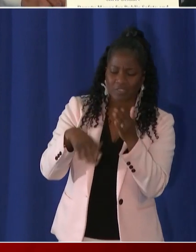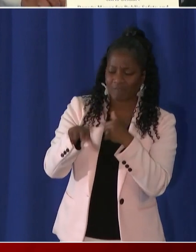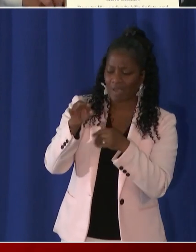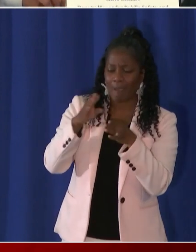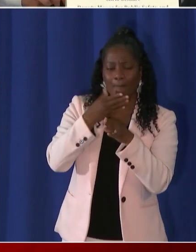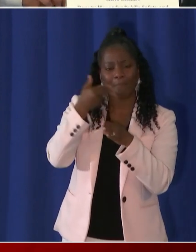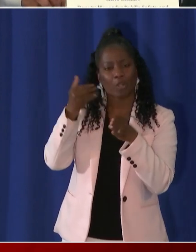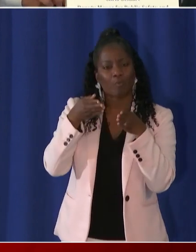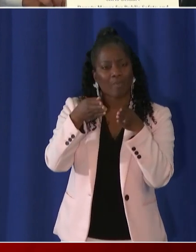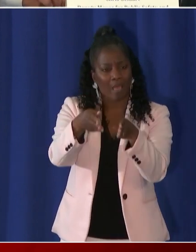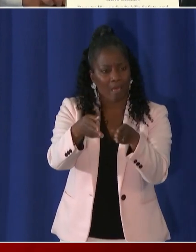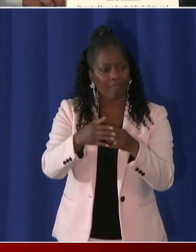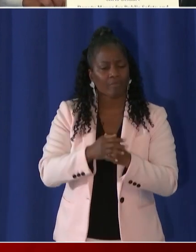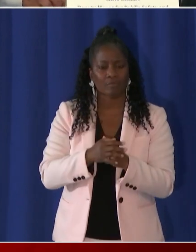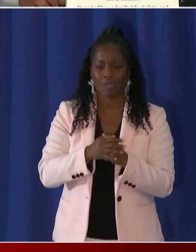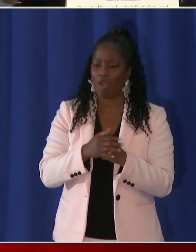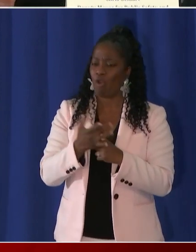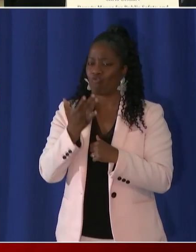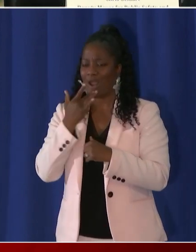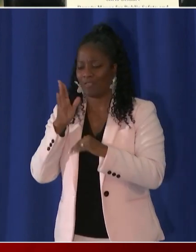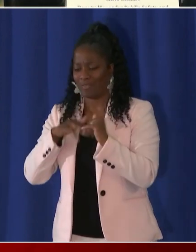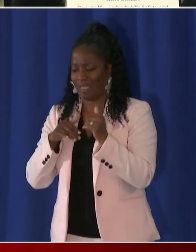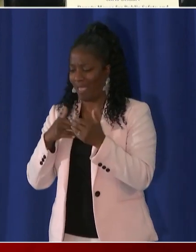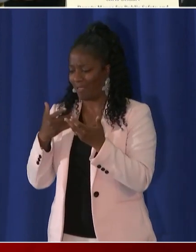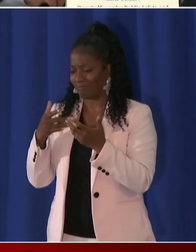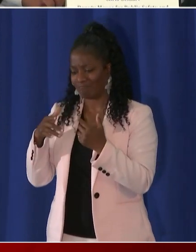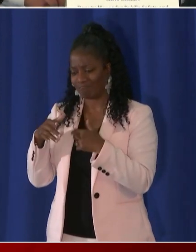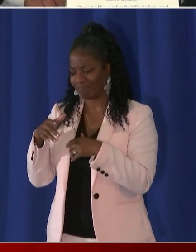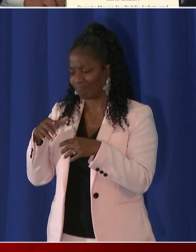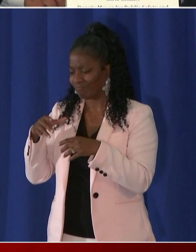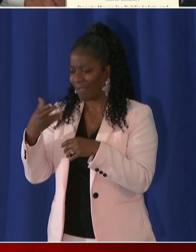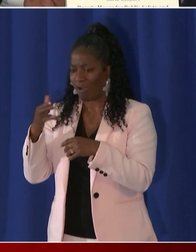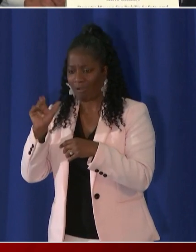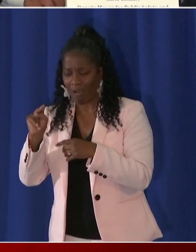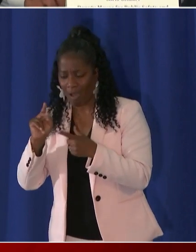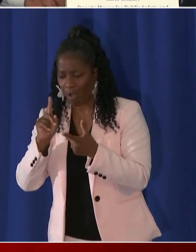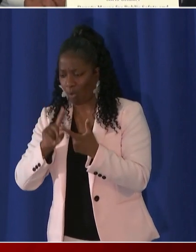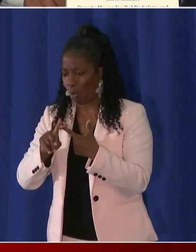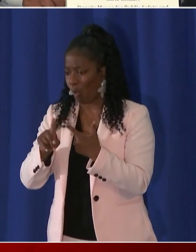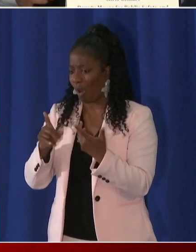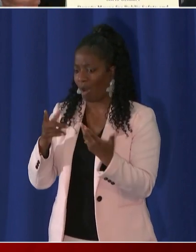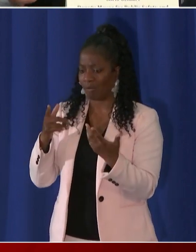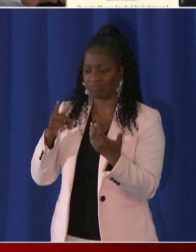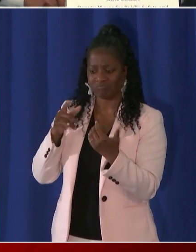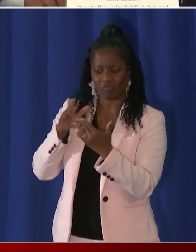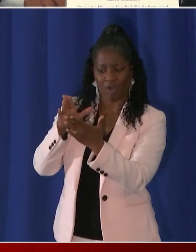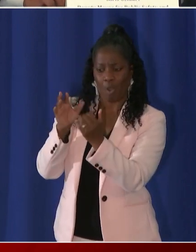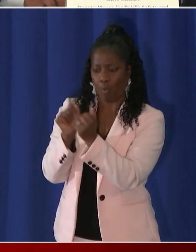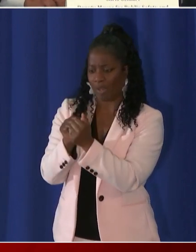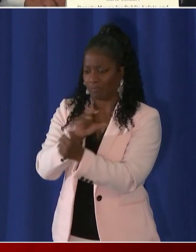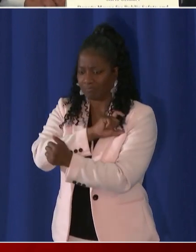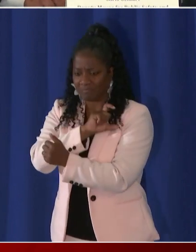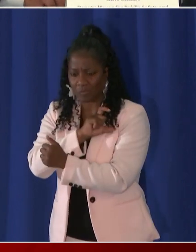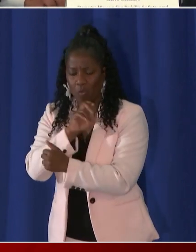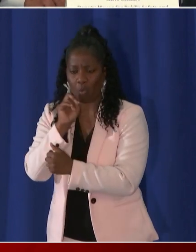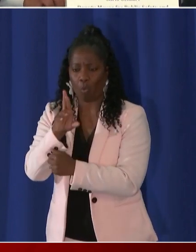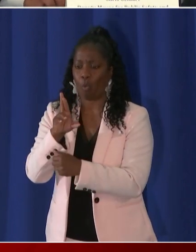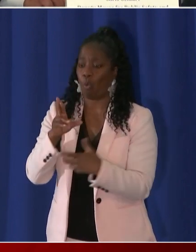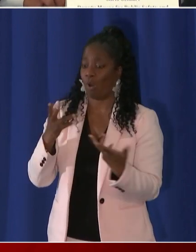path than following the path of the gun, where then they come in contact with the Metropolitan Police Department or our chief medical